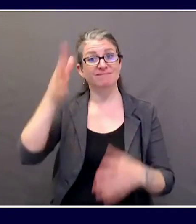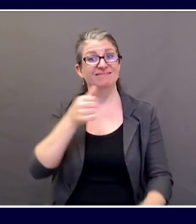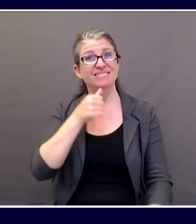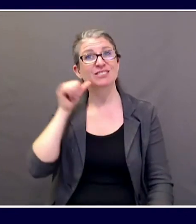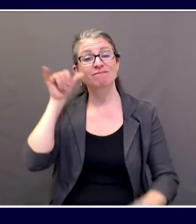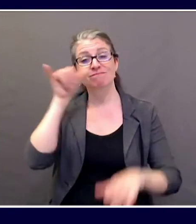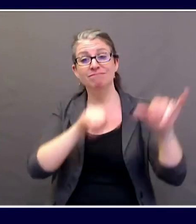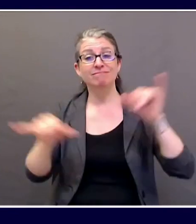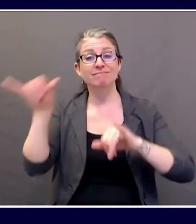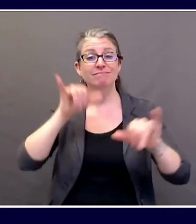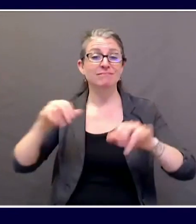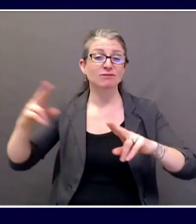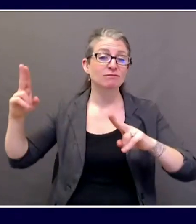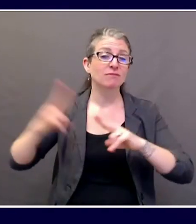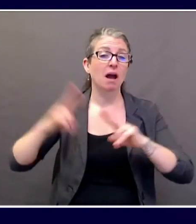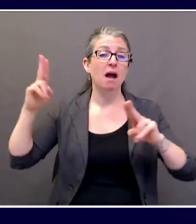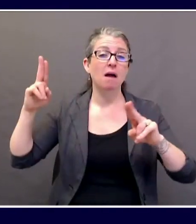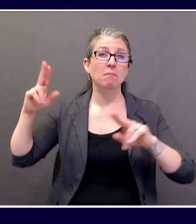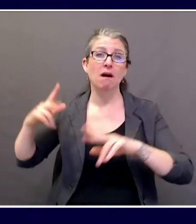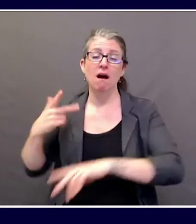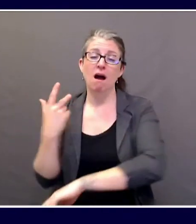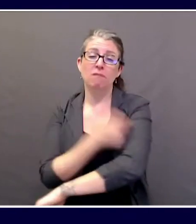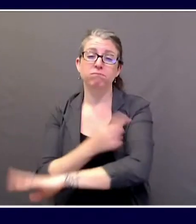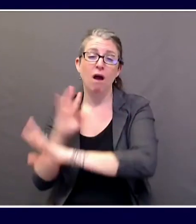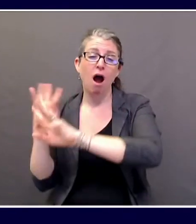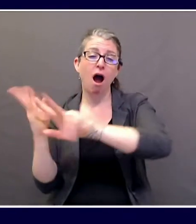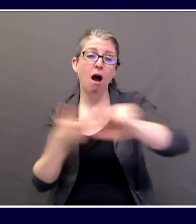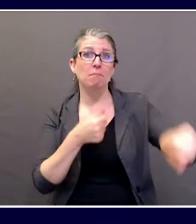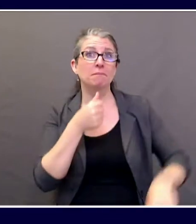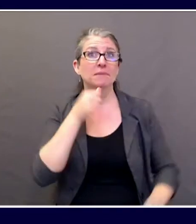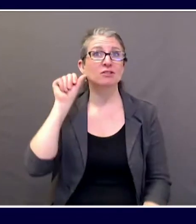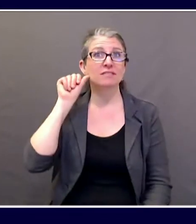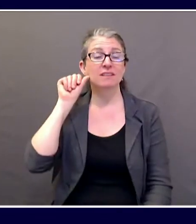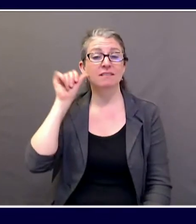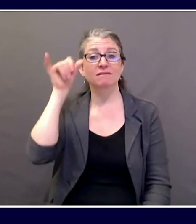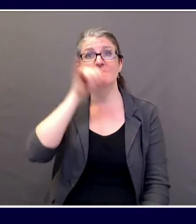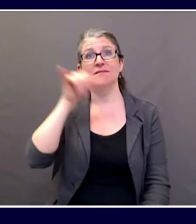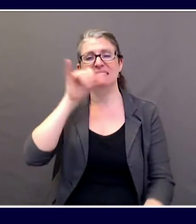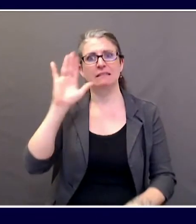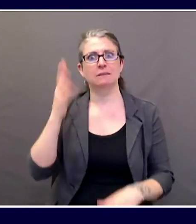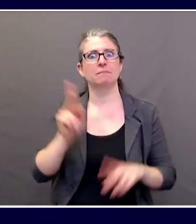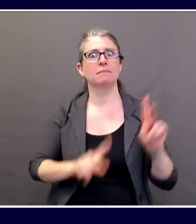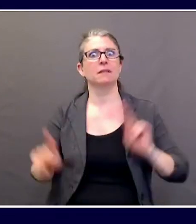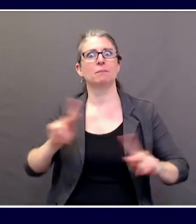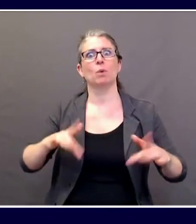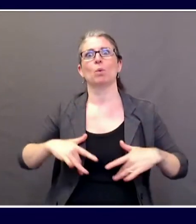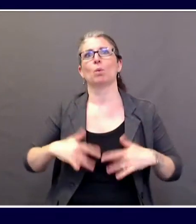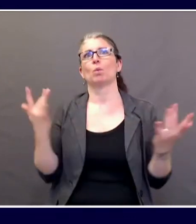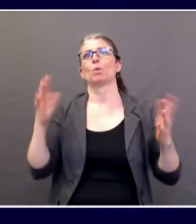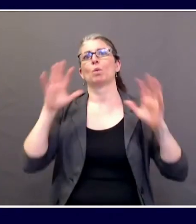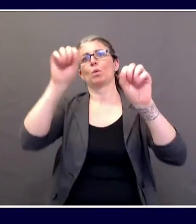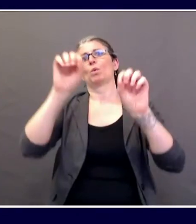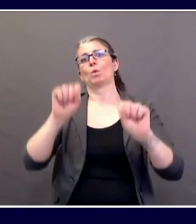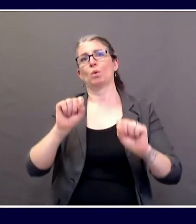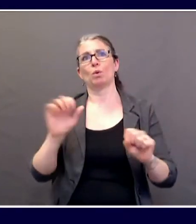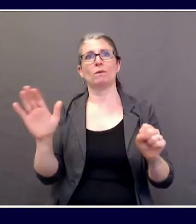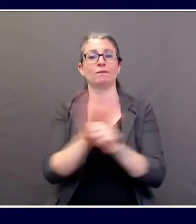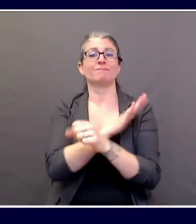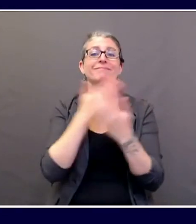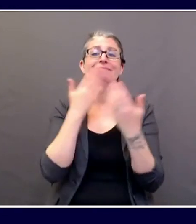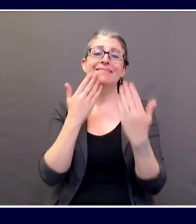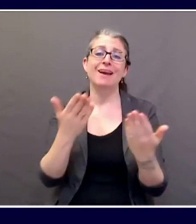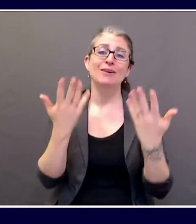A lot of folks were able to get a spot, which is exactly what we're looking for. So thank you all for your time this